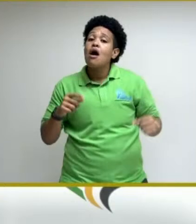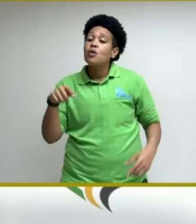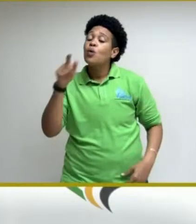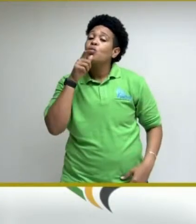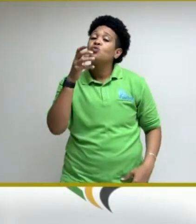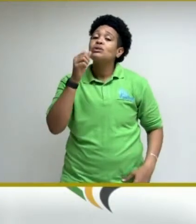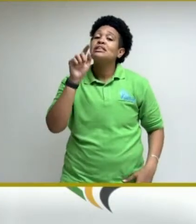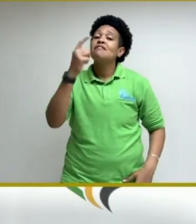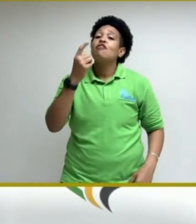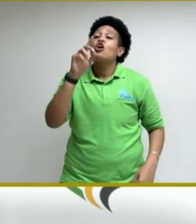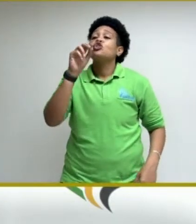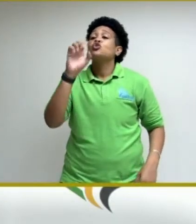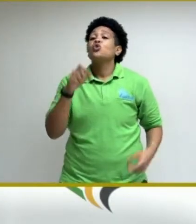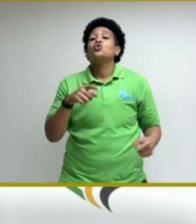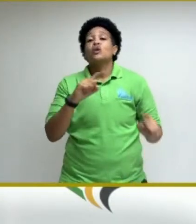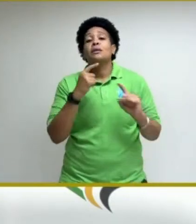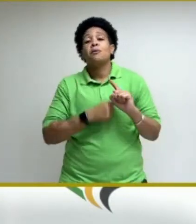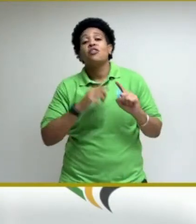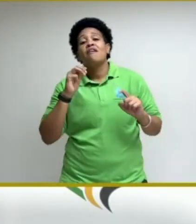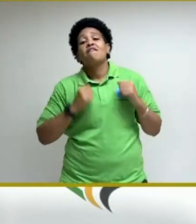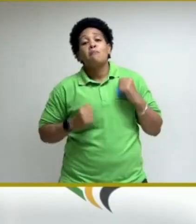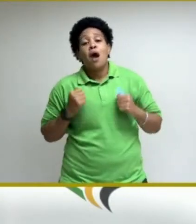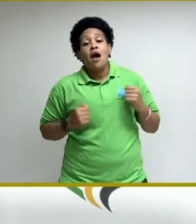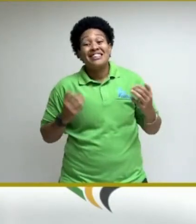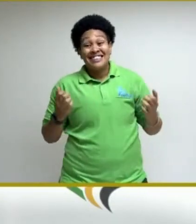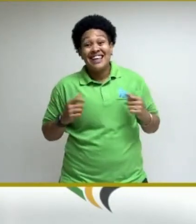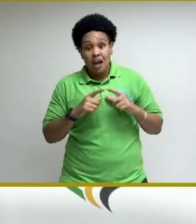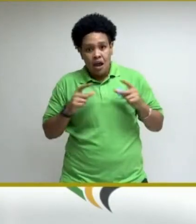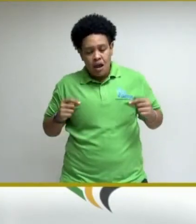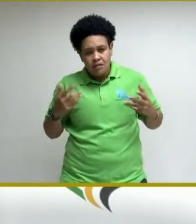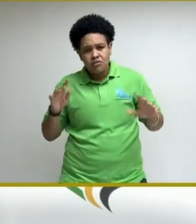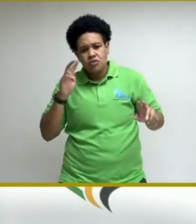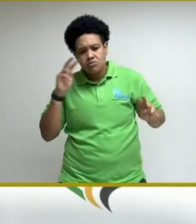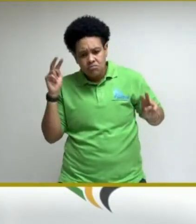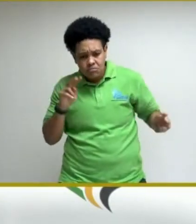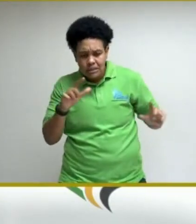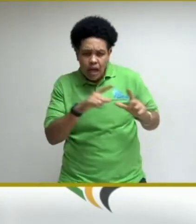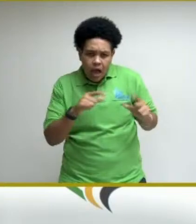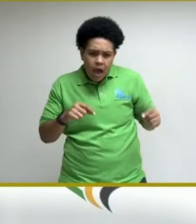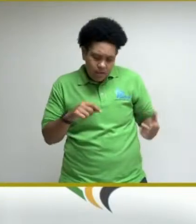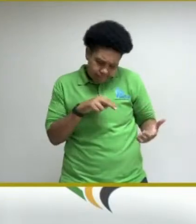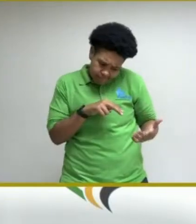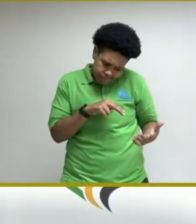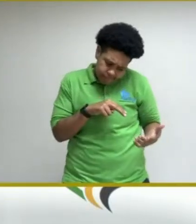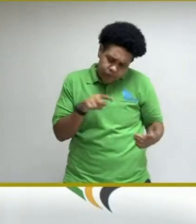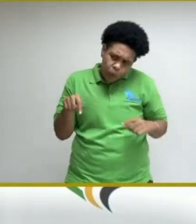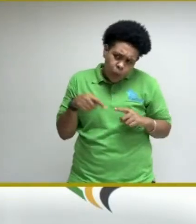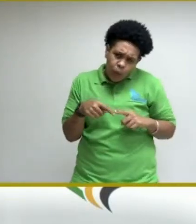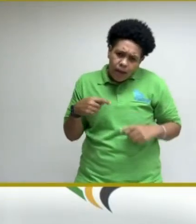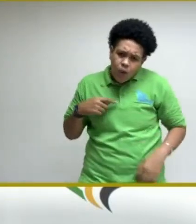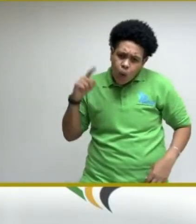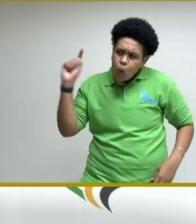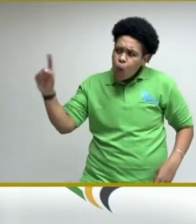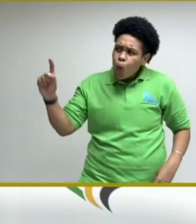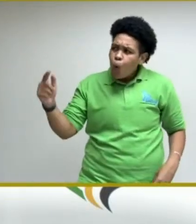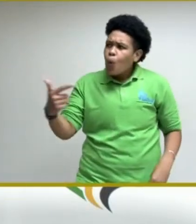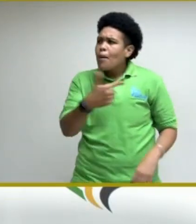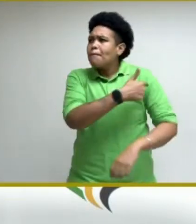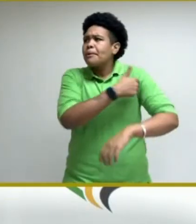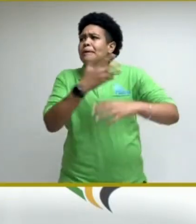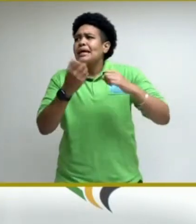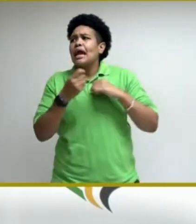received a first dose during the month of March. You can revisit that card to remind yourself as to where you were, where you